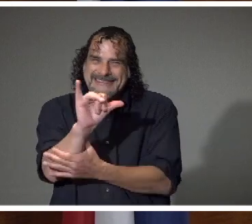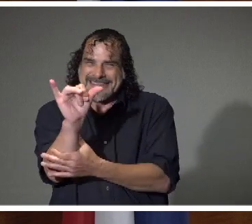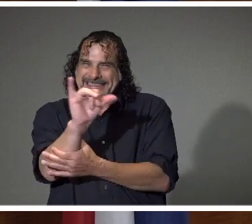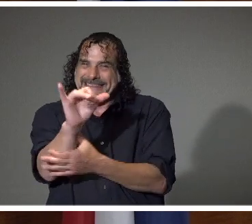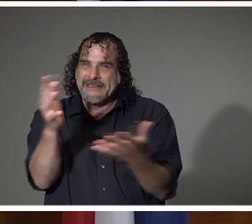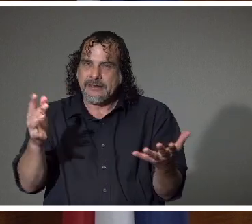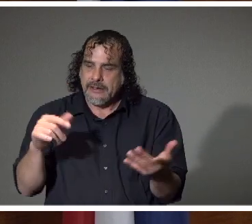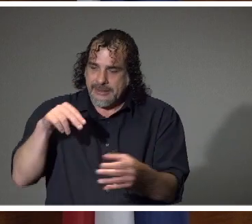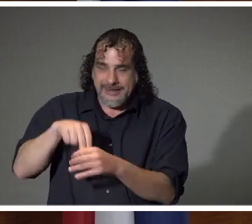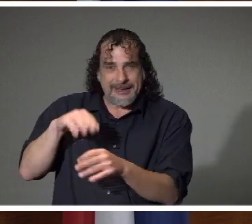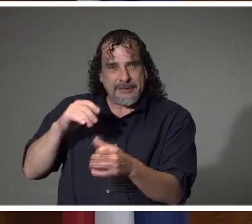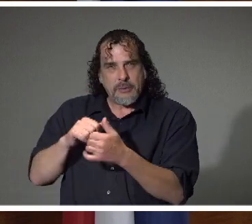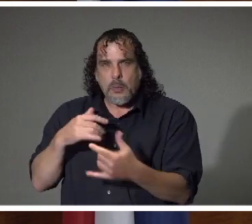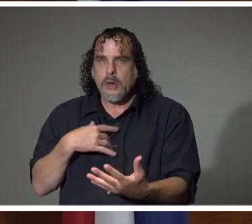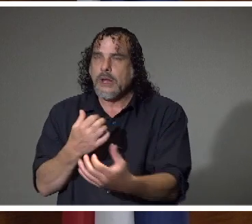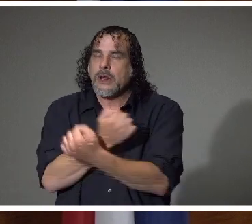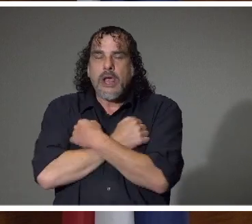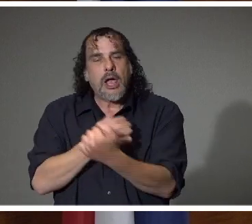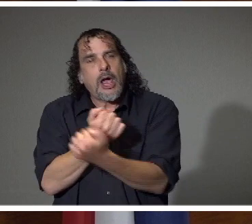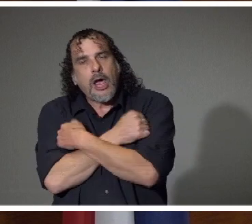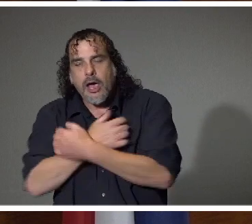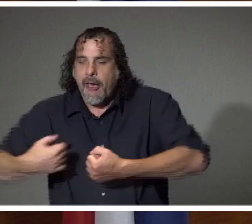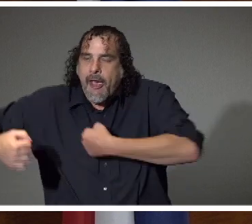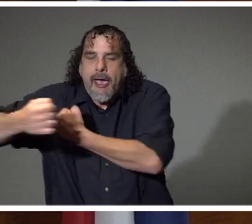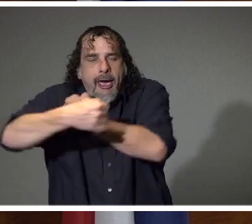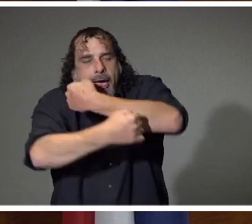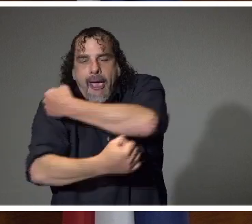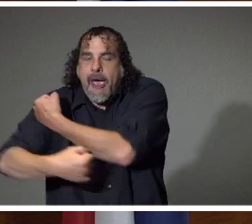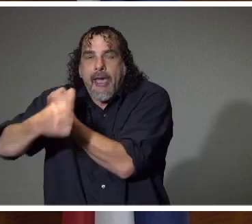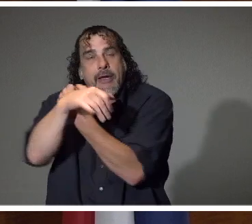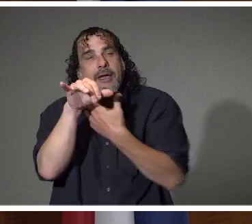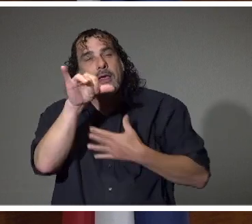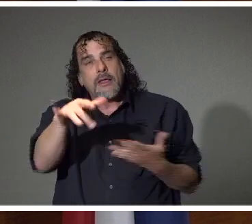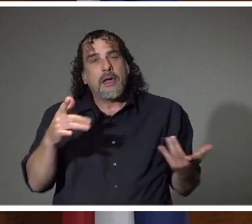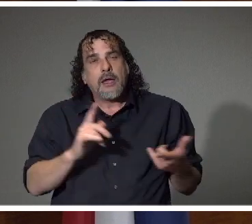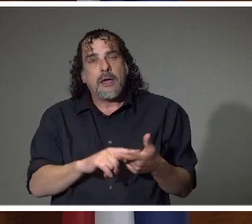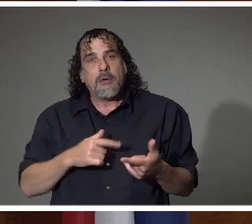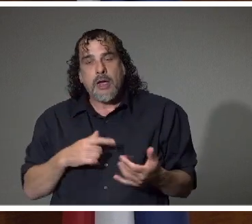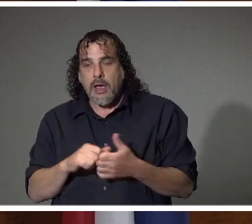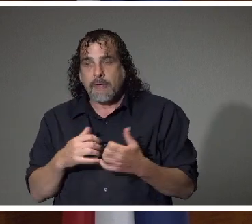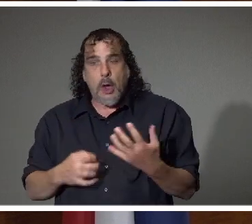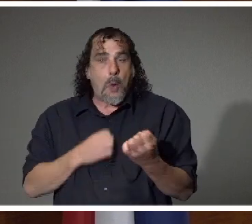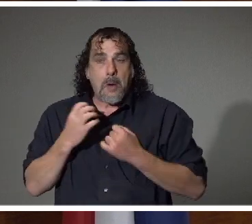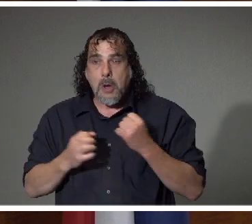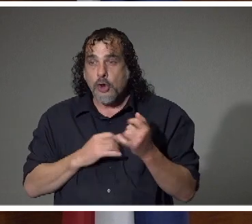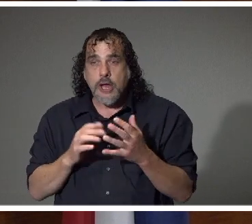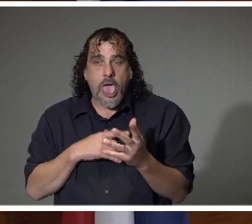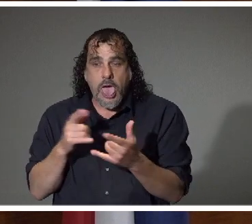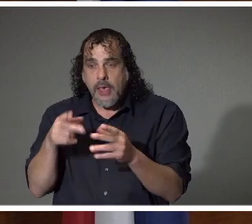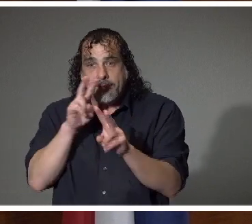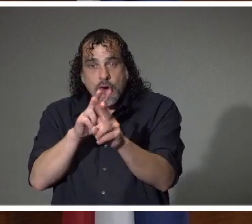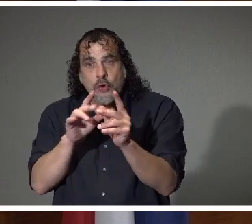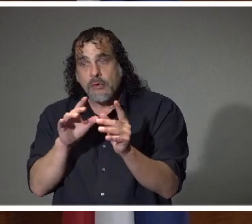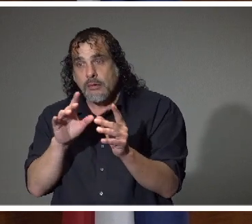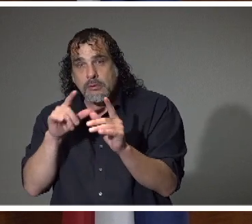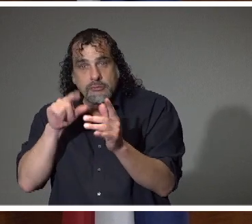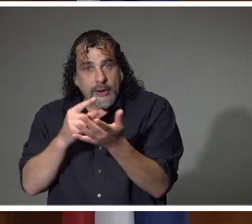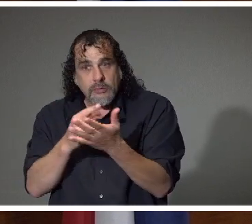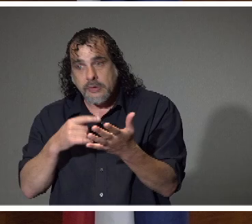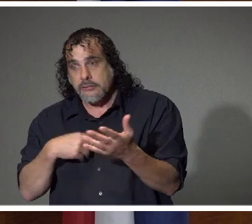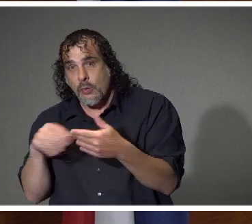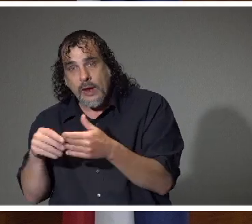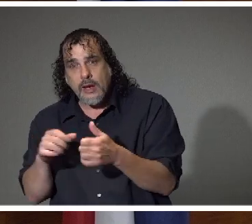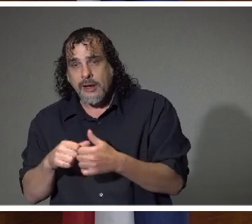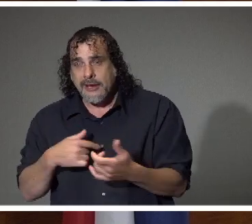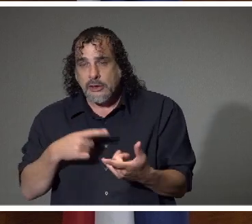And in Mississippi, we like to hug each other. And when you have emotional ceremonies and emotional gatherings, even if you're